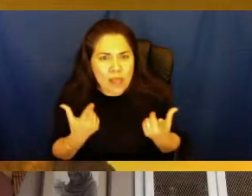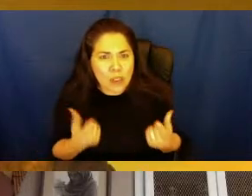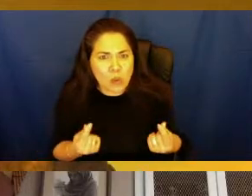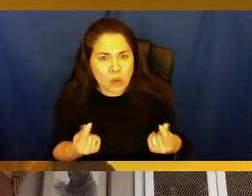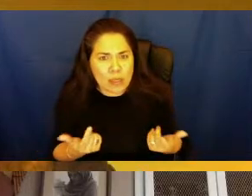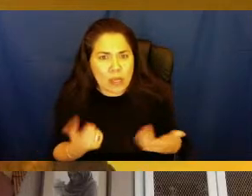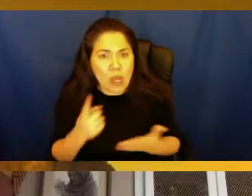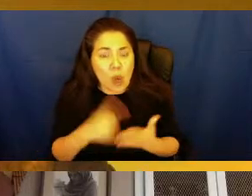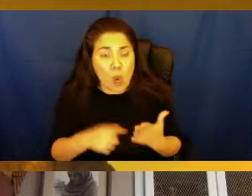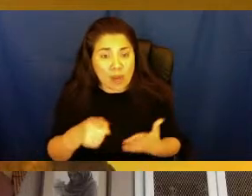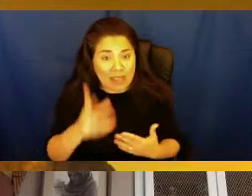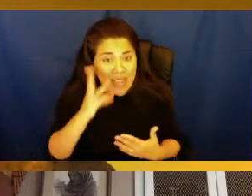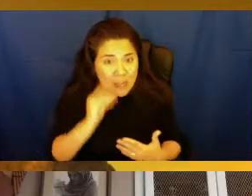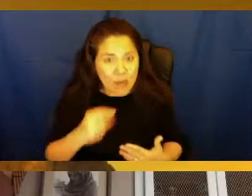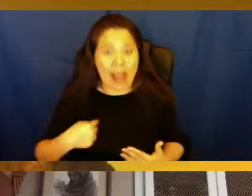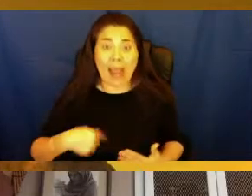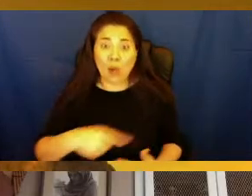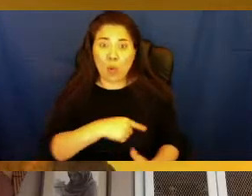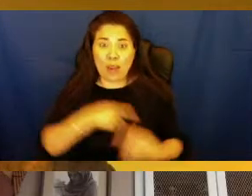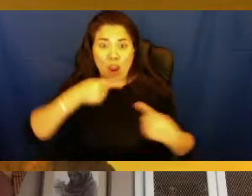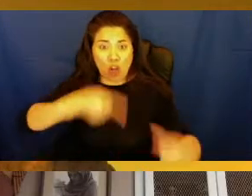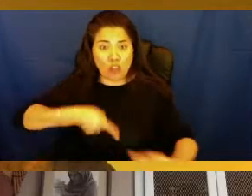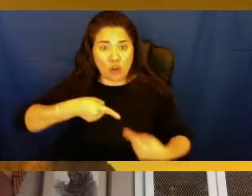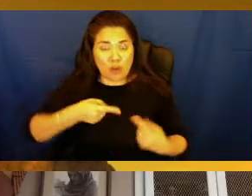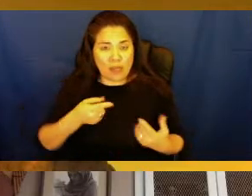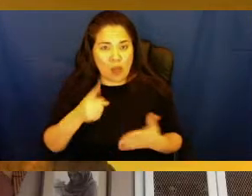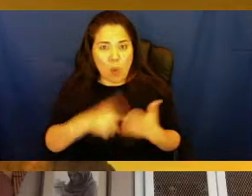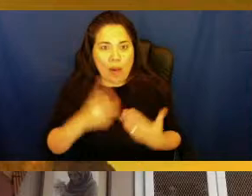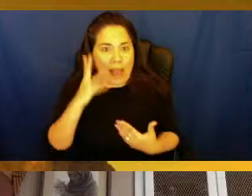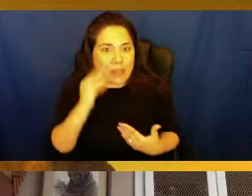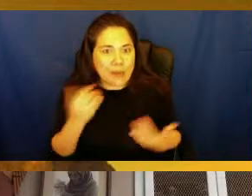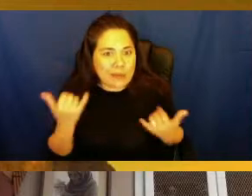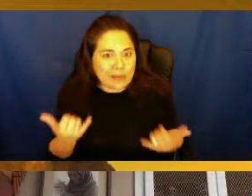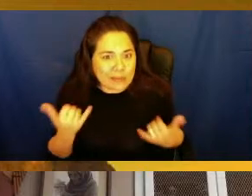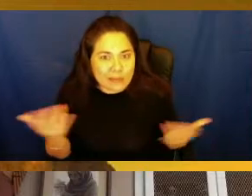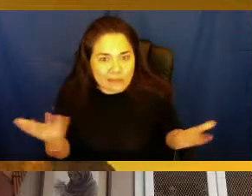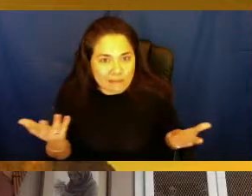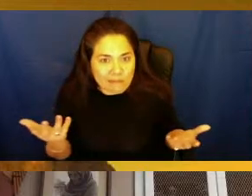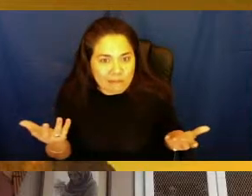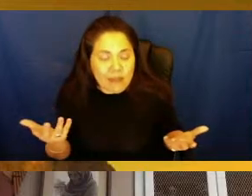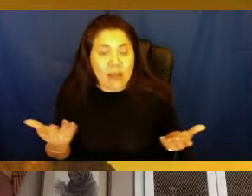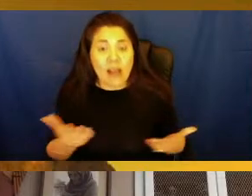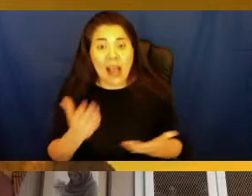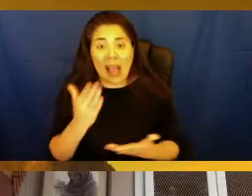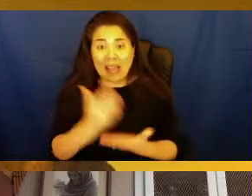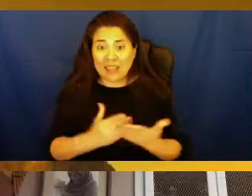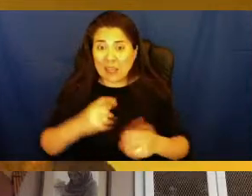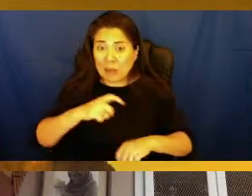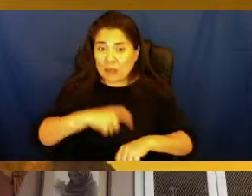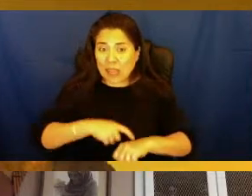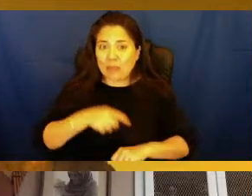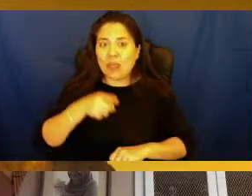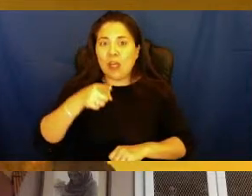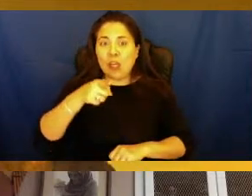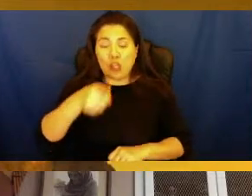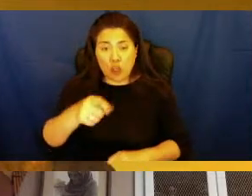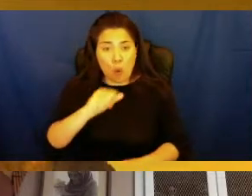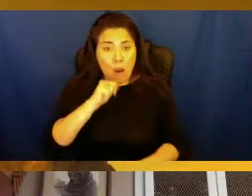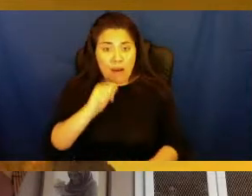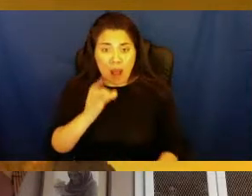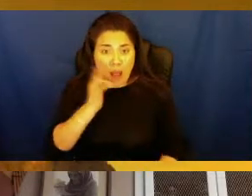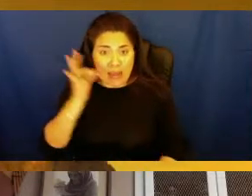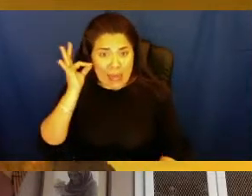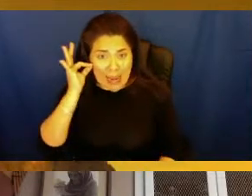they and we are having, because I think that there's a point in which you really, as a non-native, cannot